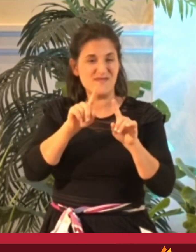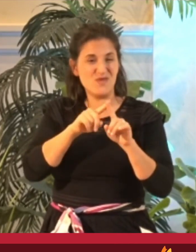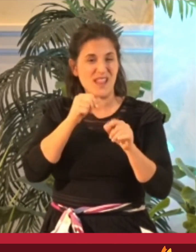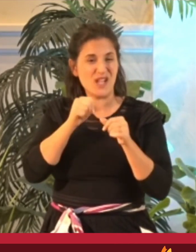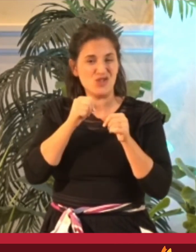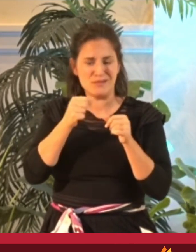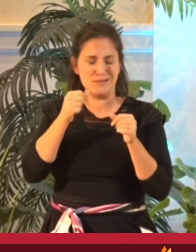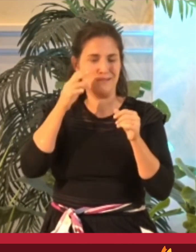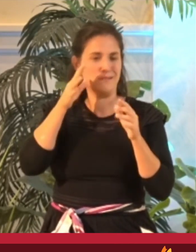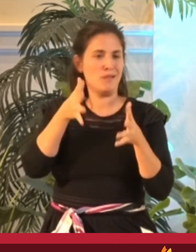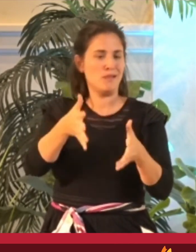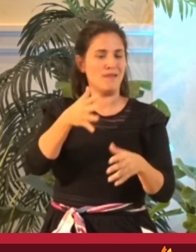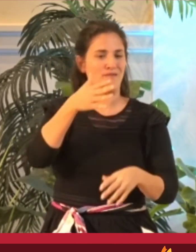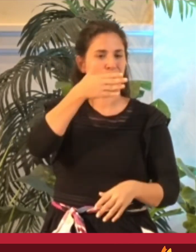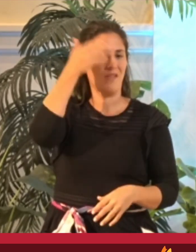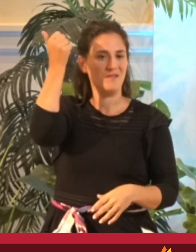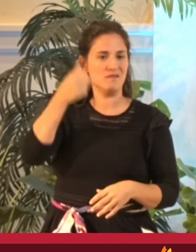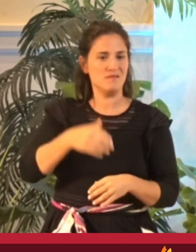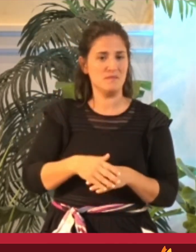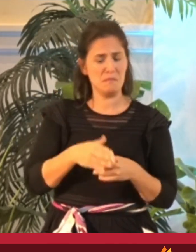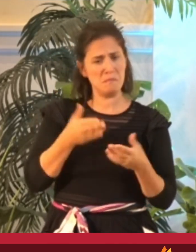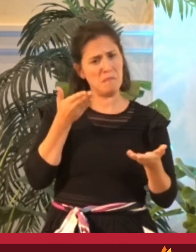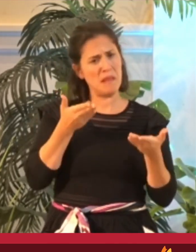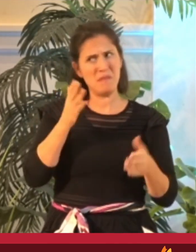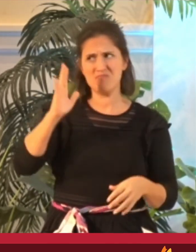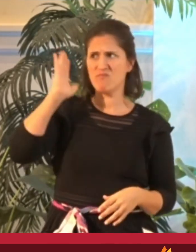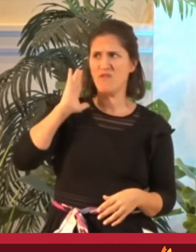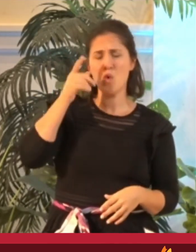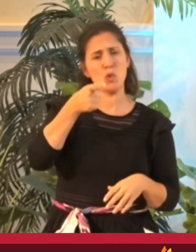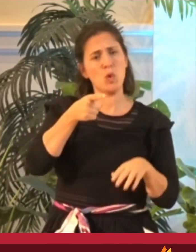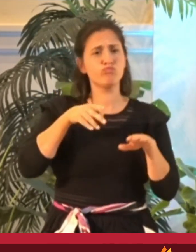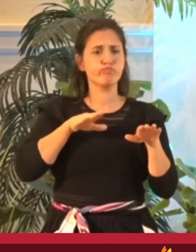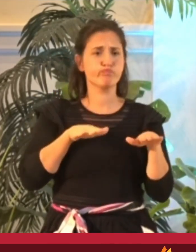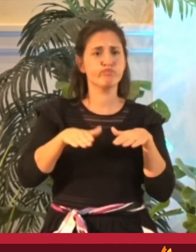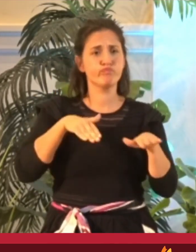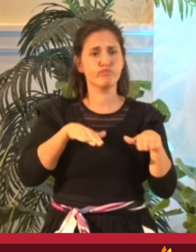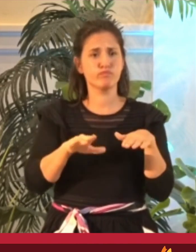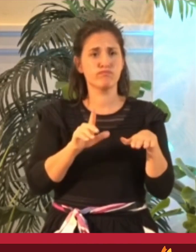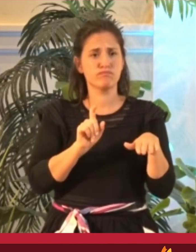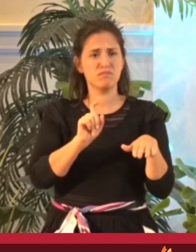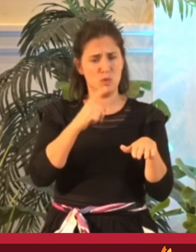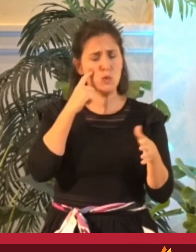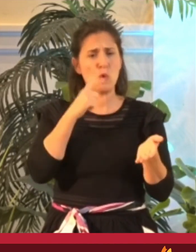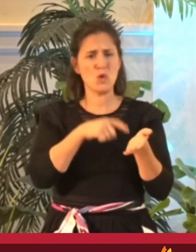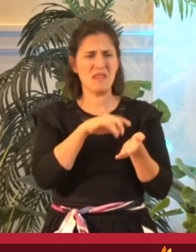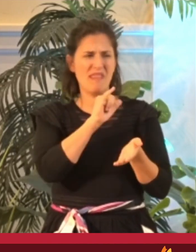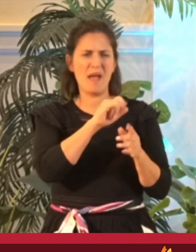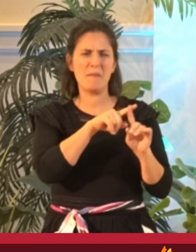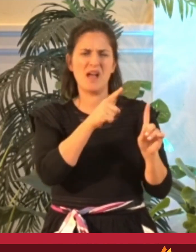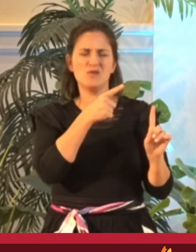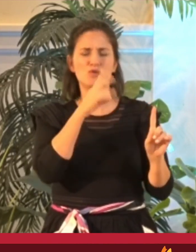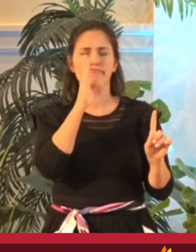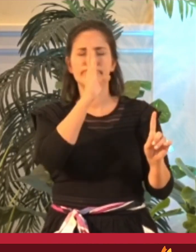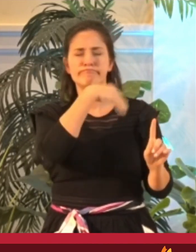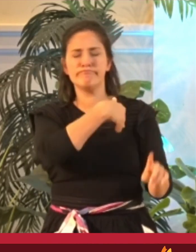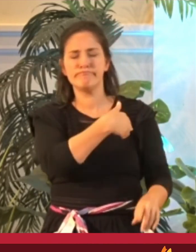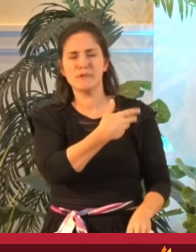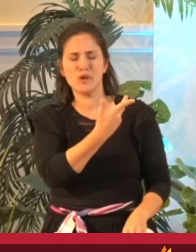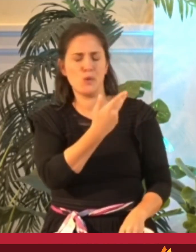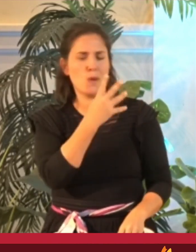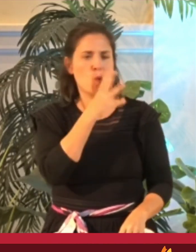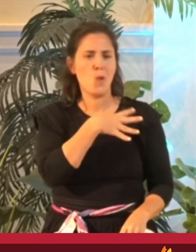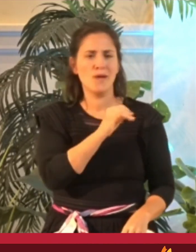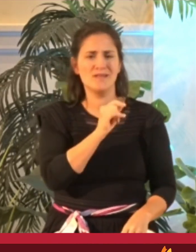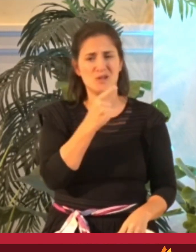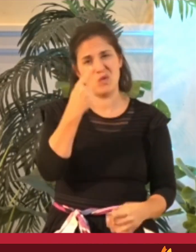before, but you brushed it aside, assuming the owner had moved away or simply neglected